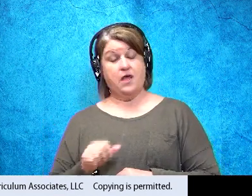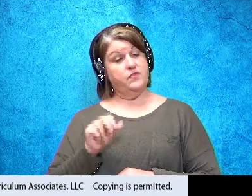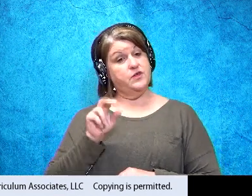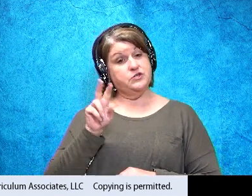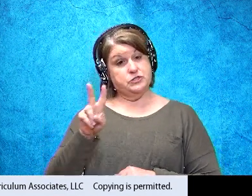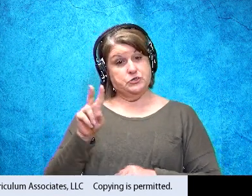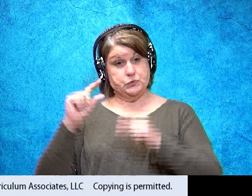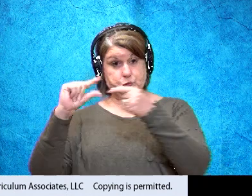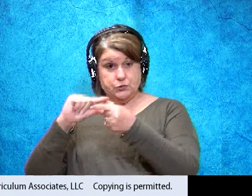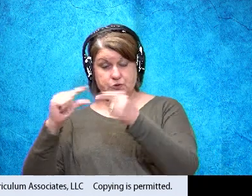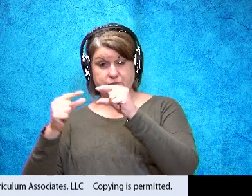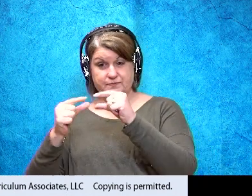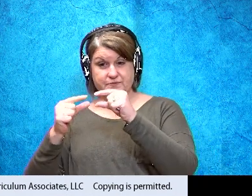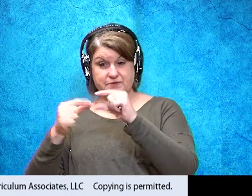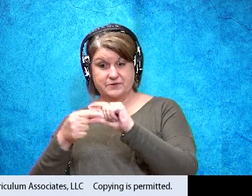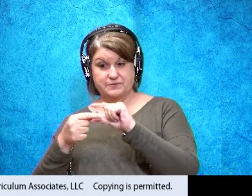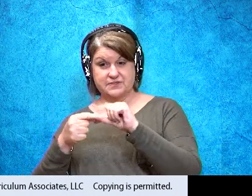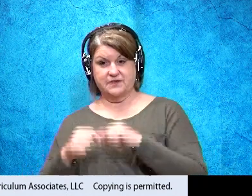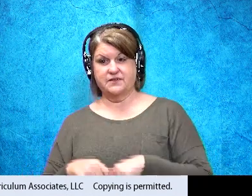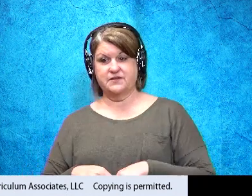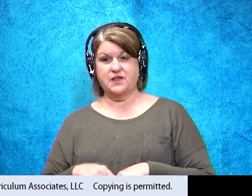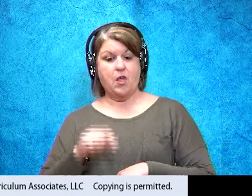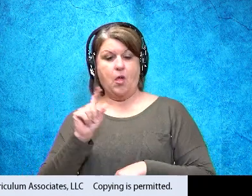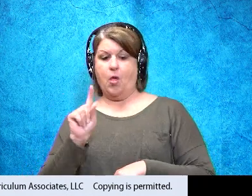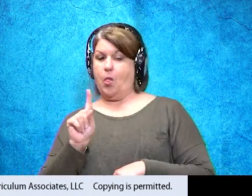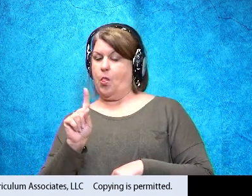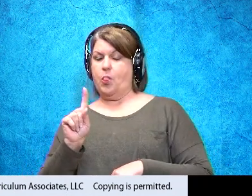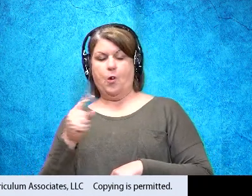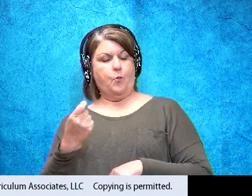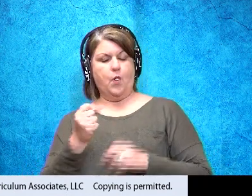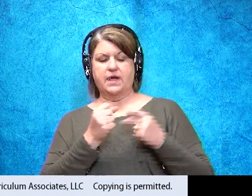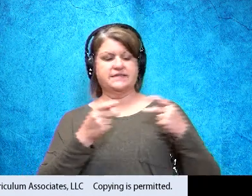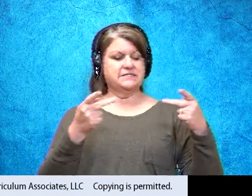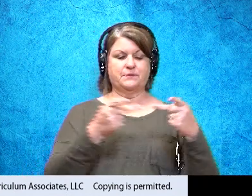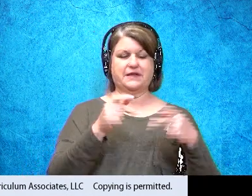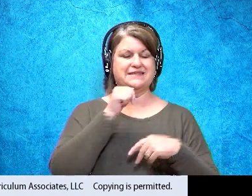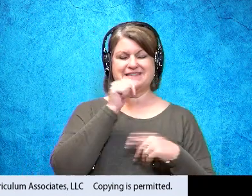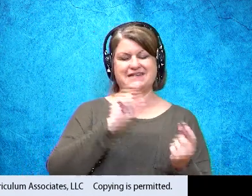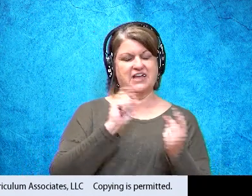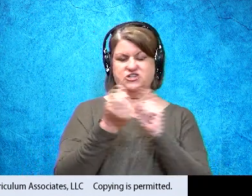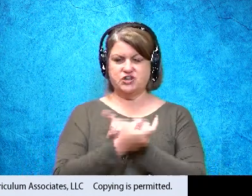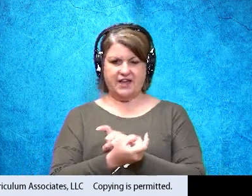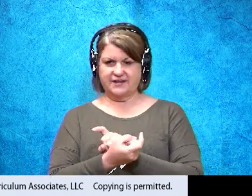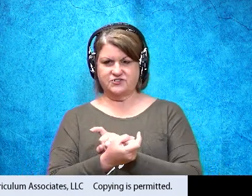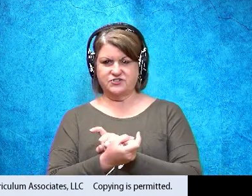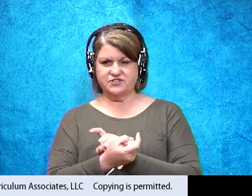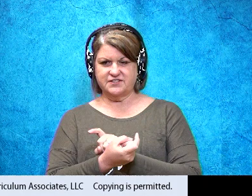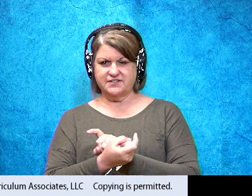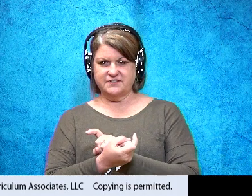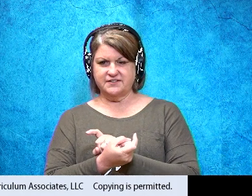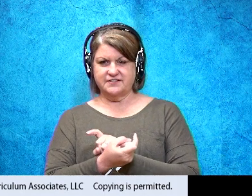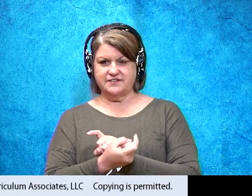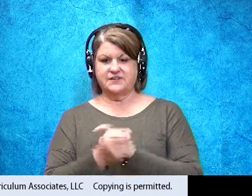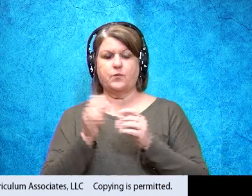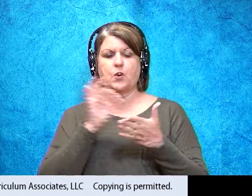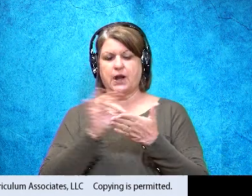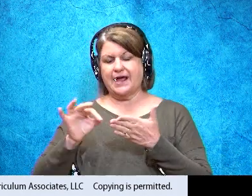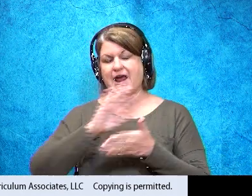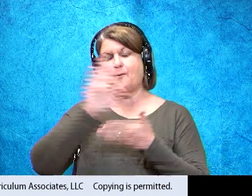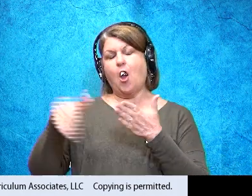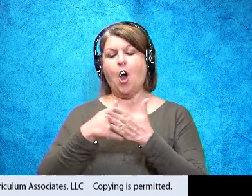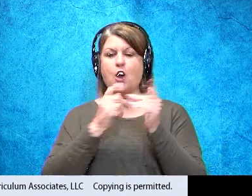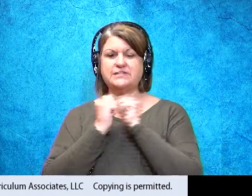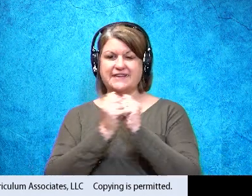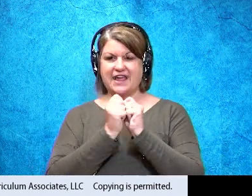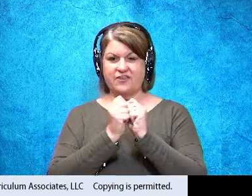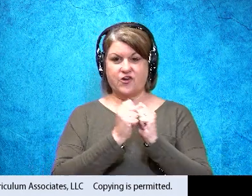our ones place doesn't change. 1, 2. Now let's count them all together.